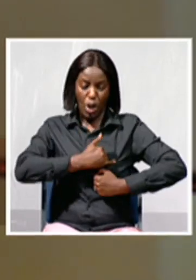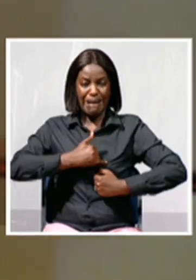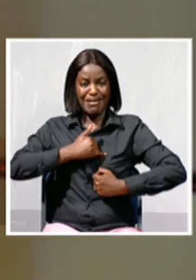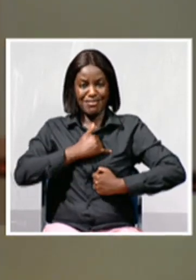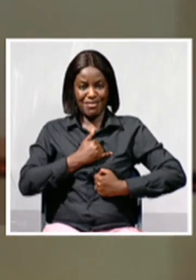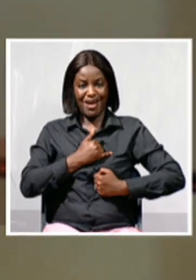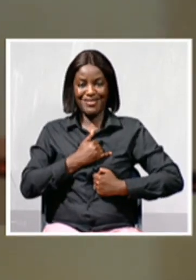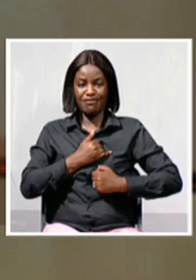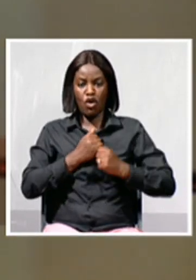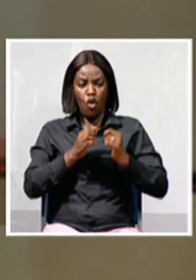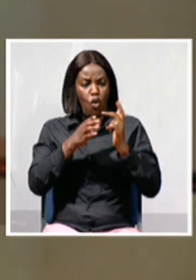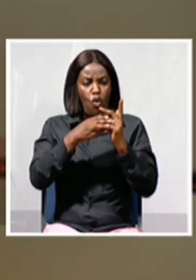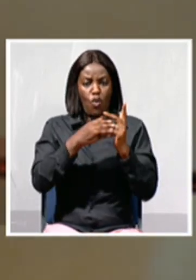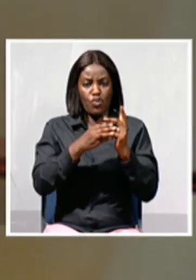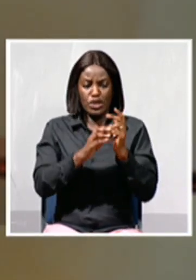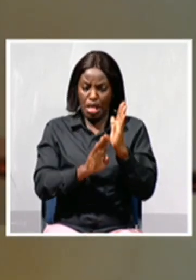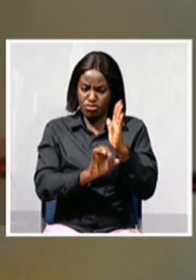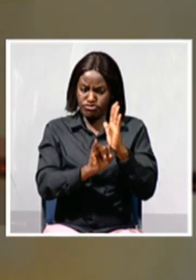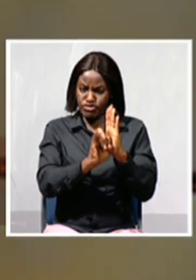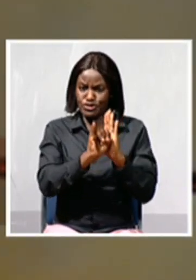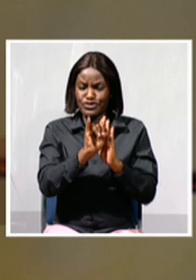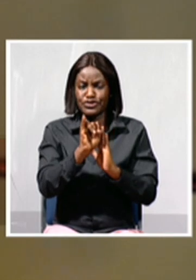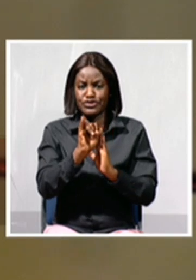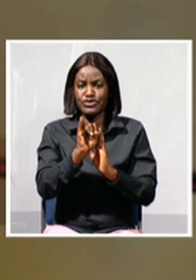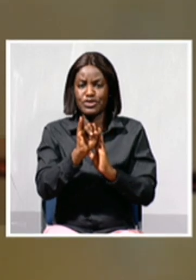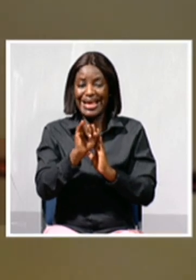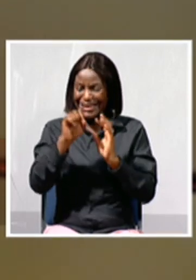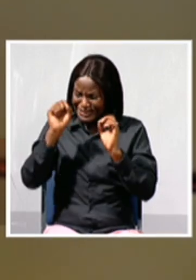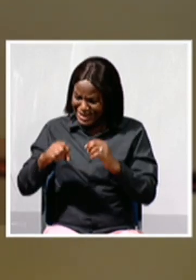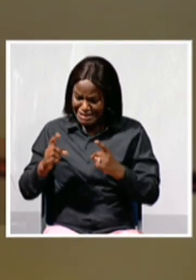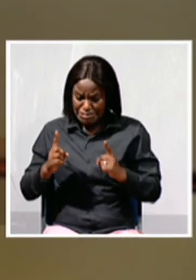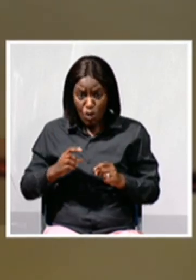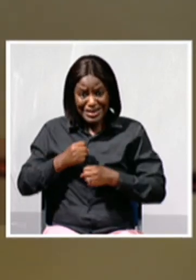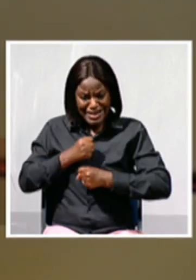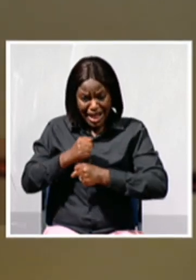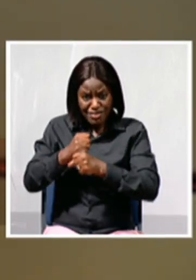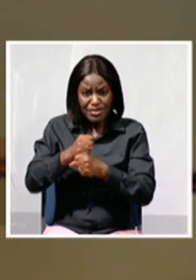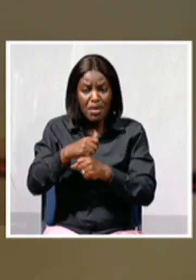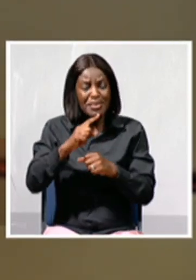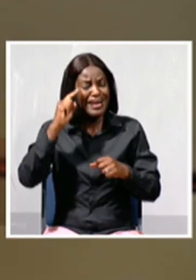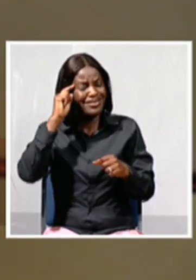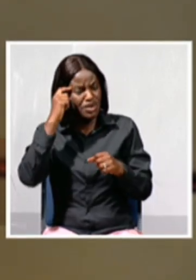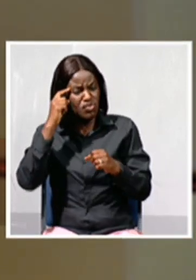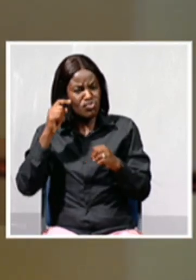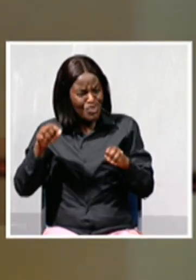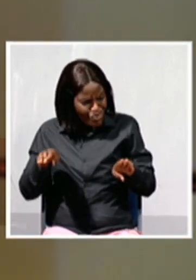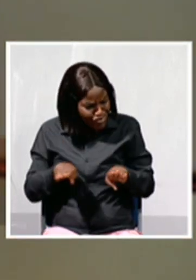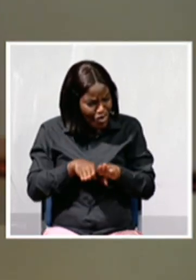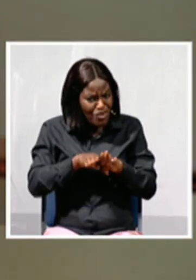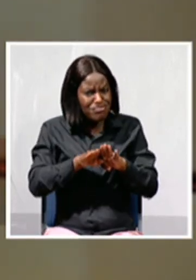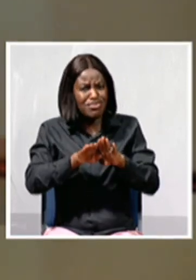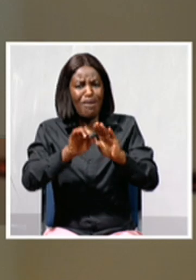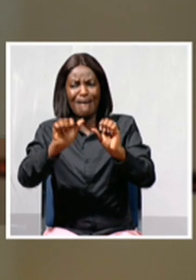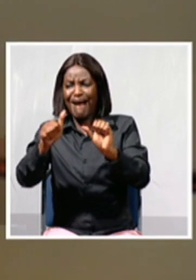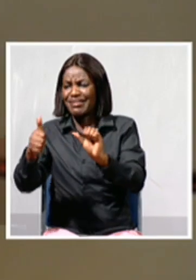think we have sustained democracy, but we can do more, especially in terms of convincing every